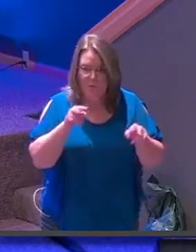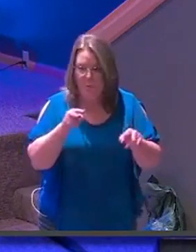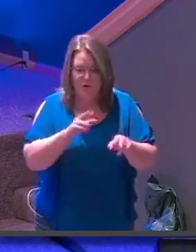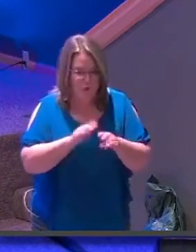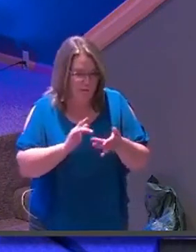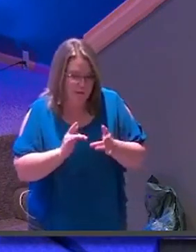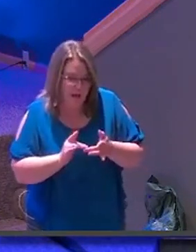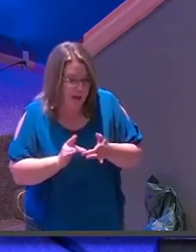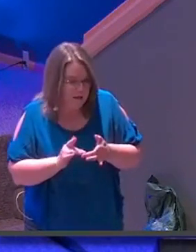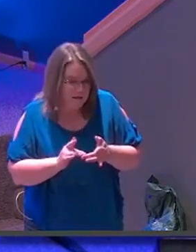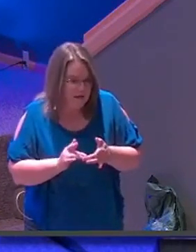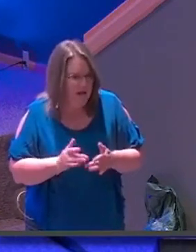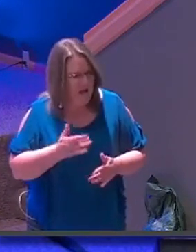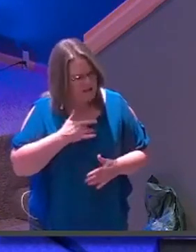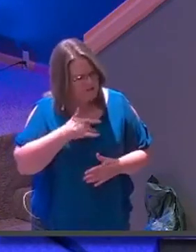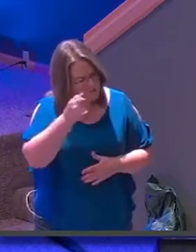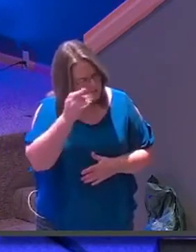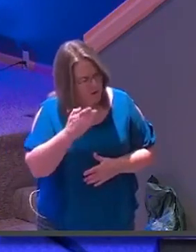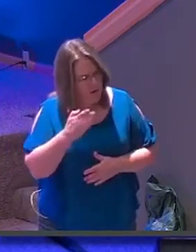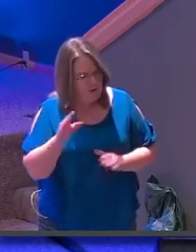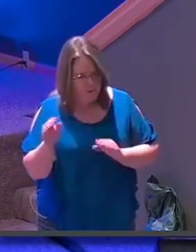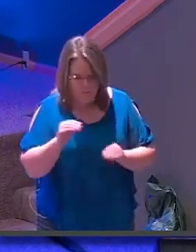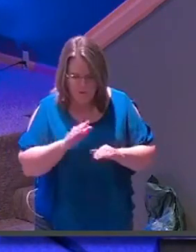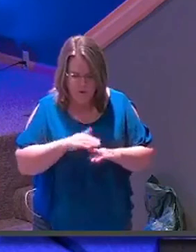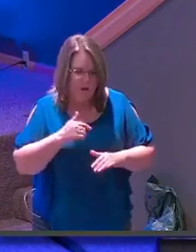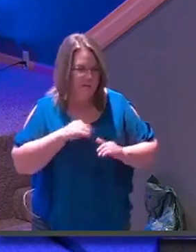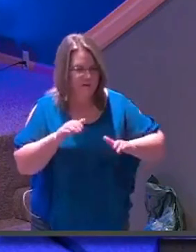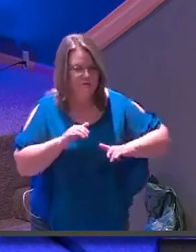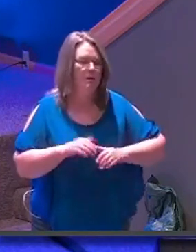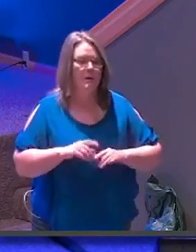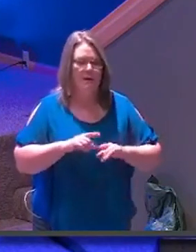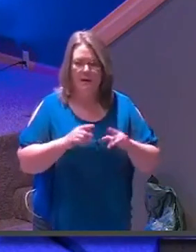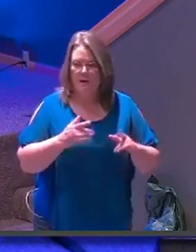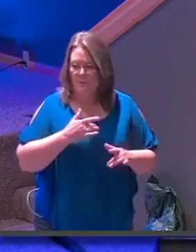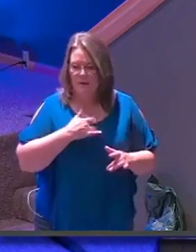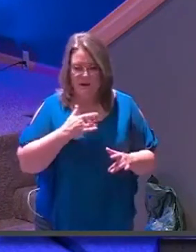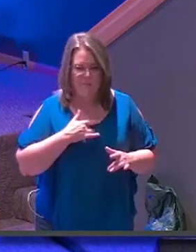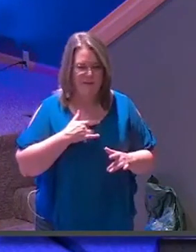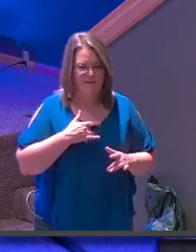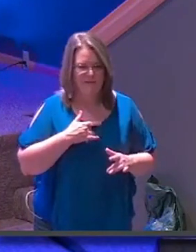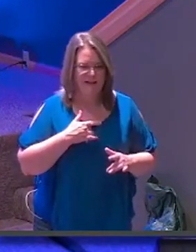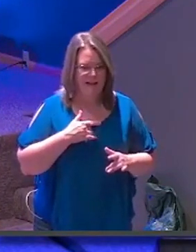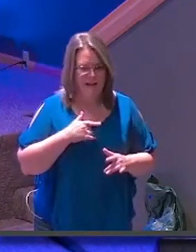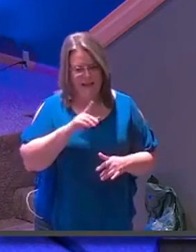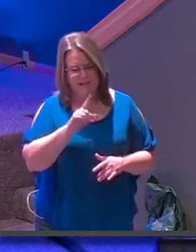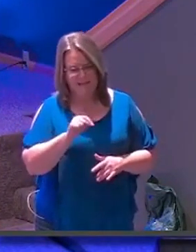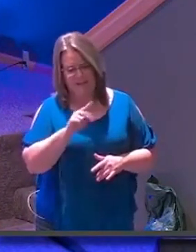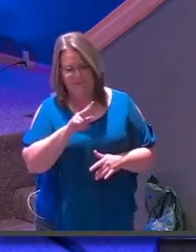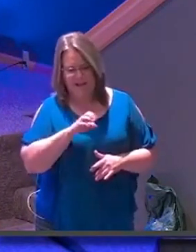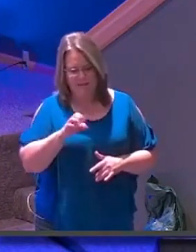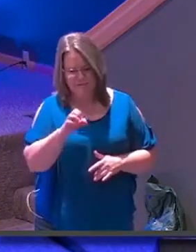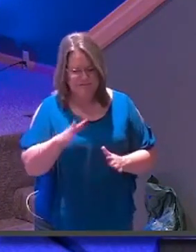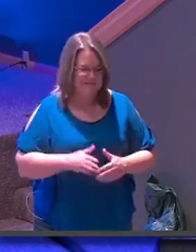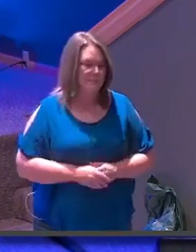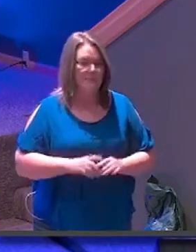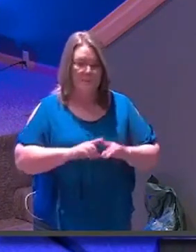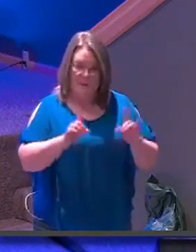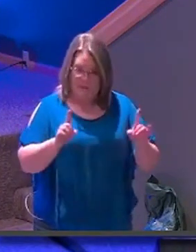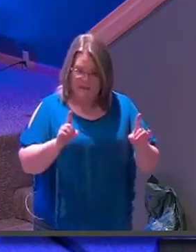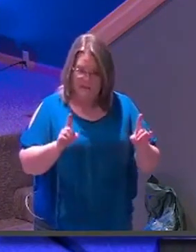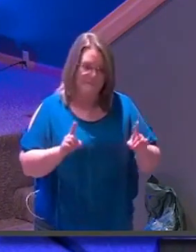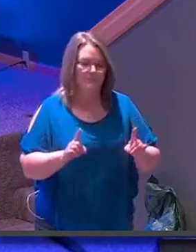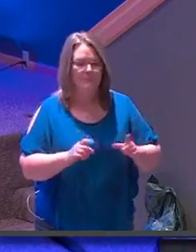like God kind of put this on me to do it. I'm going to feel really televangelisty, and I don't like that. But here's the deal. If